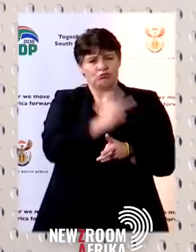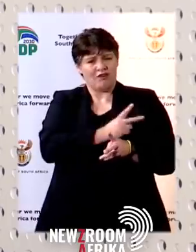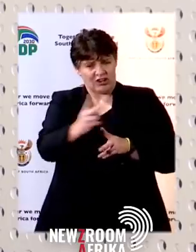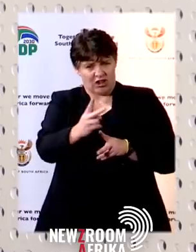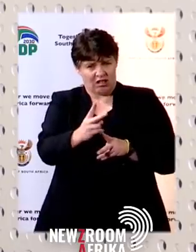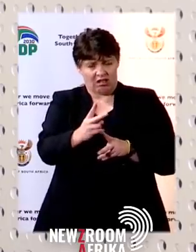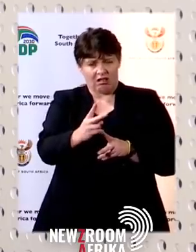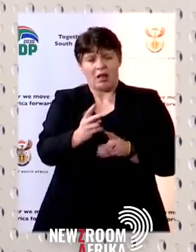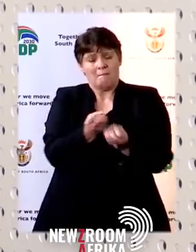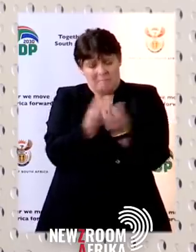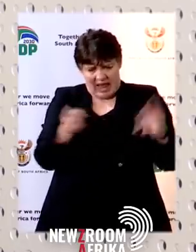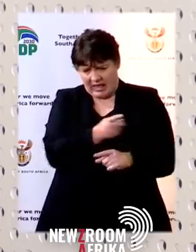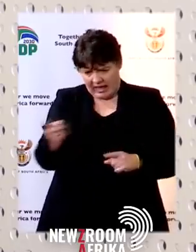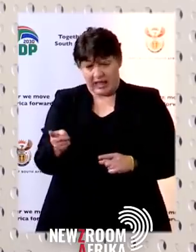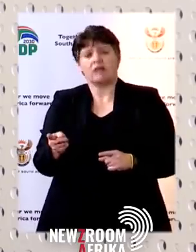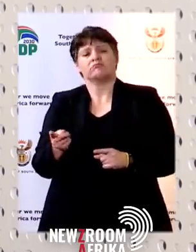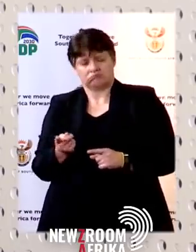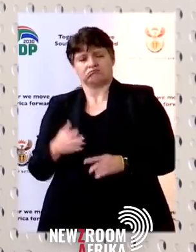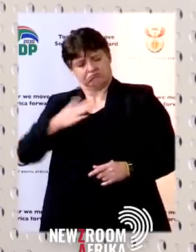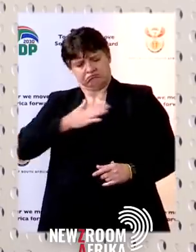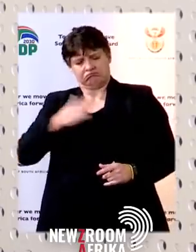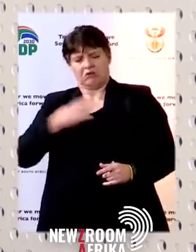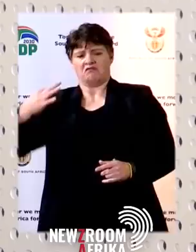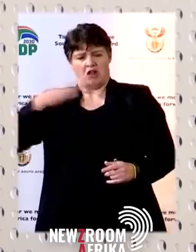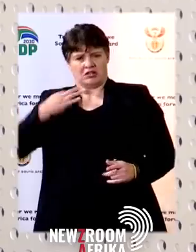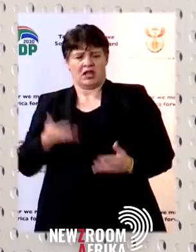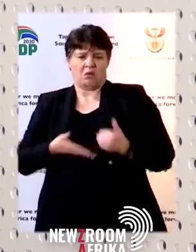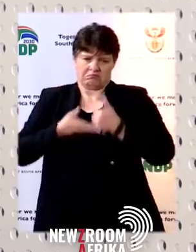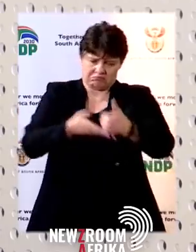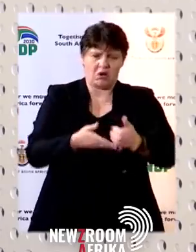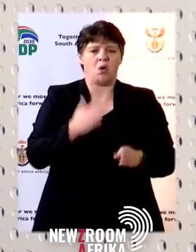donated their time to work with the Solidarity Fund.